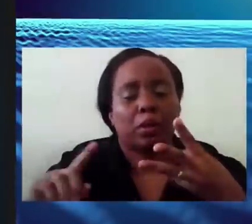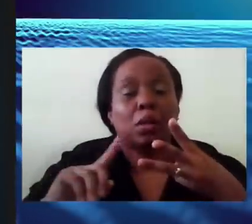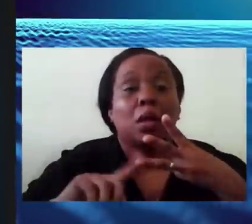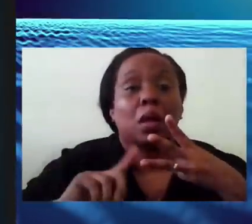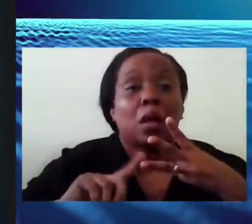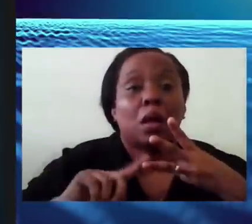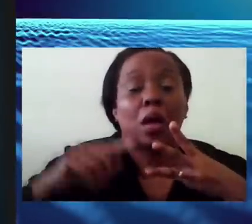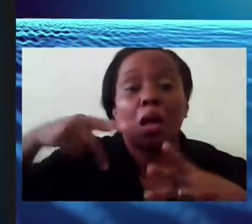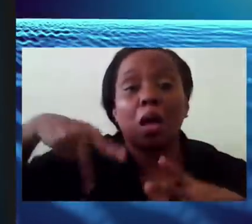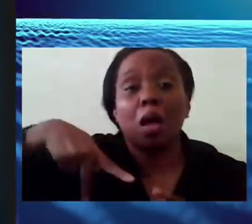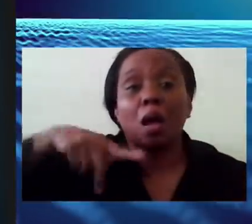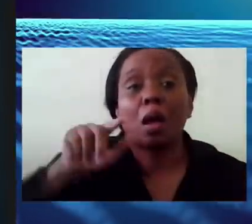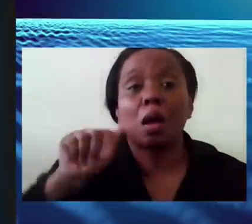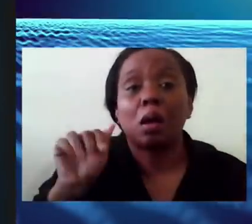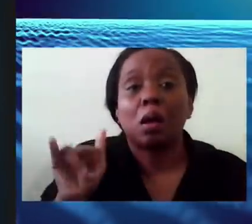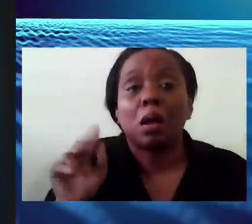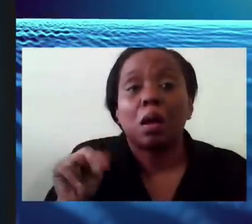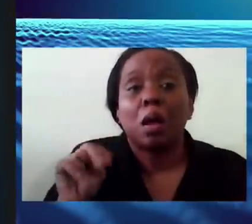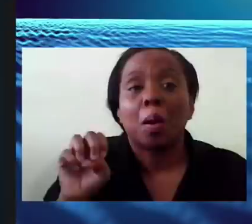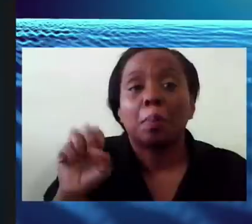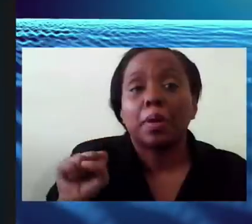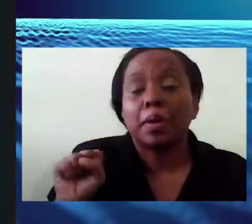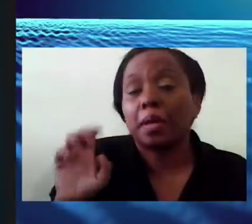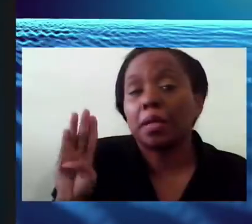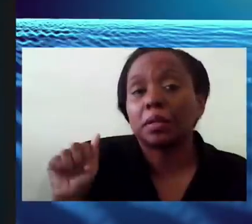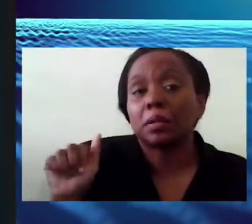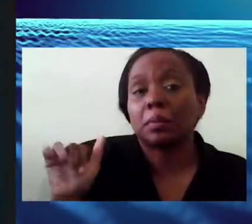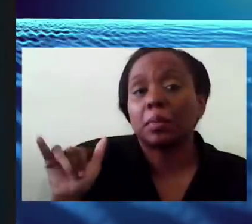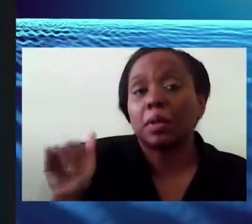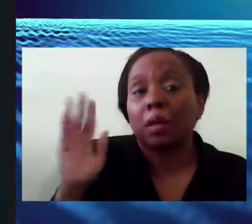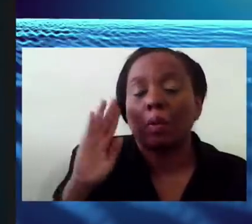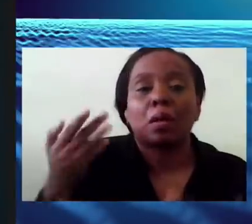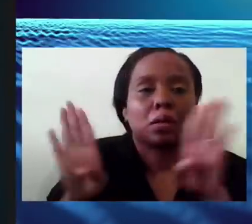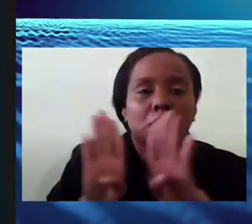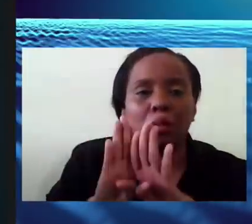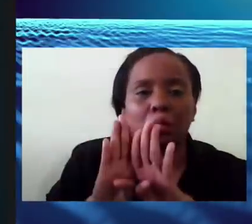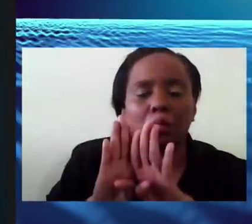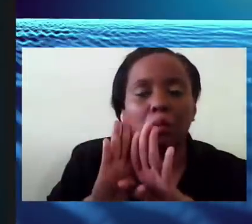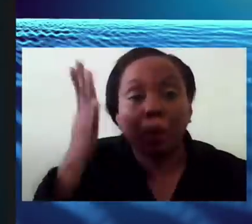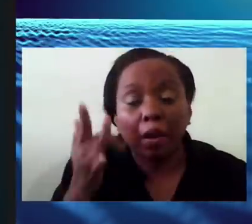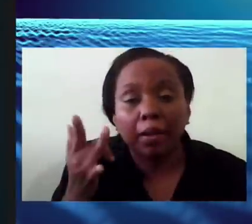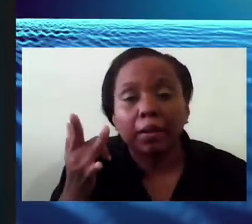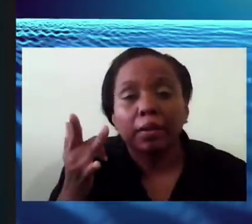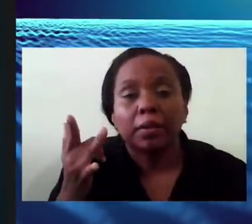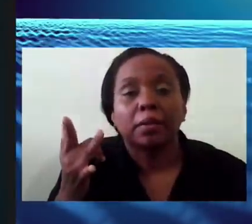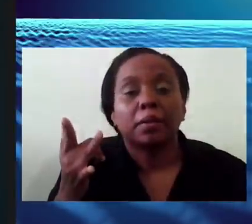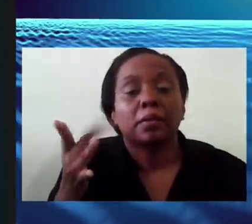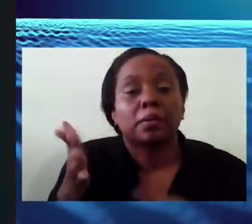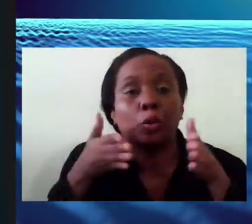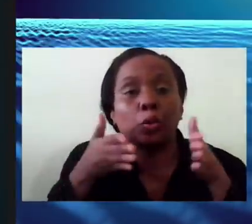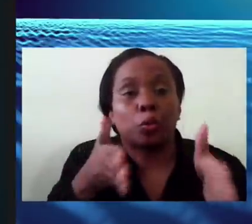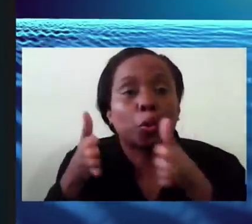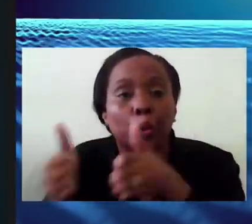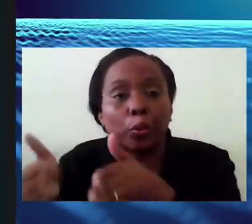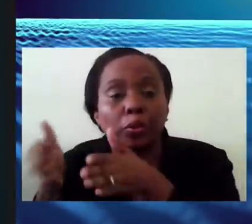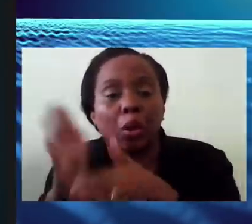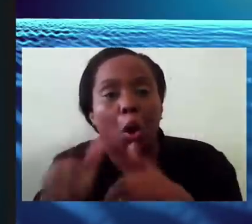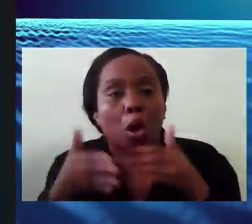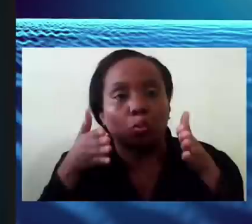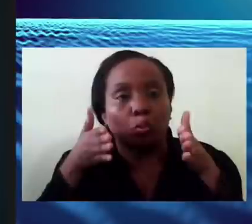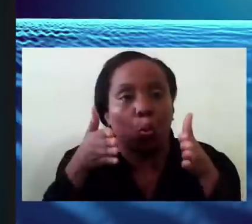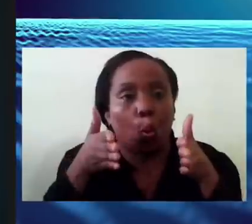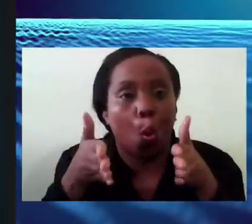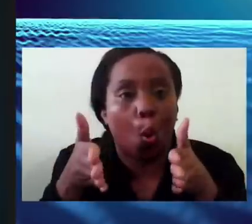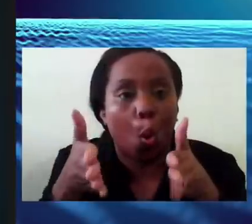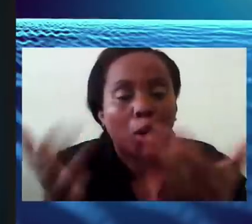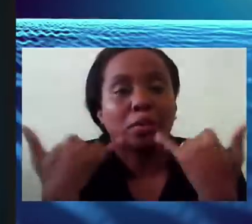is complicated by the ongoing roadworks along Highway 1. I wouldn't normally do this, but I was asked by a community